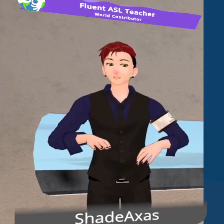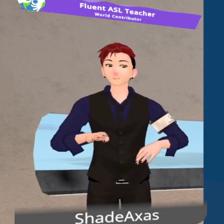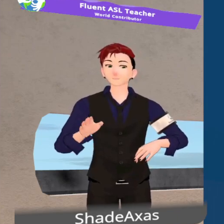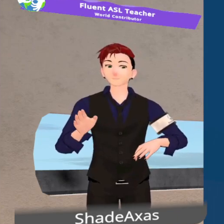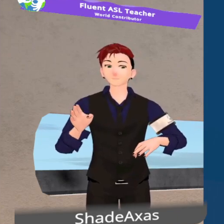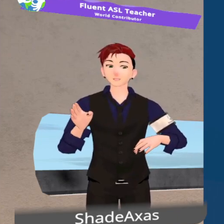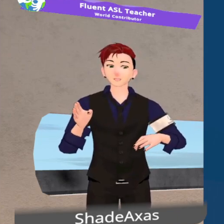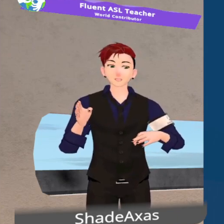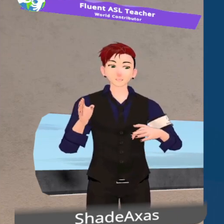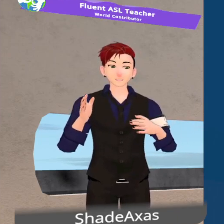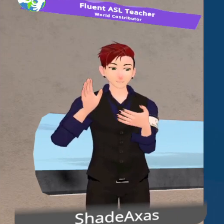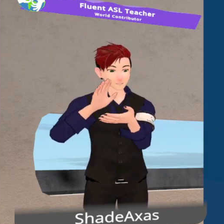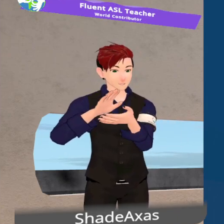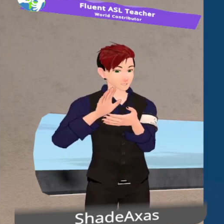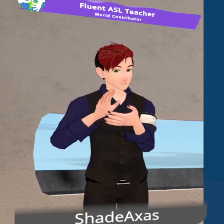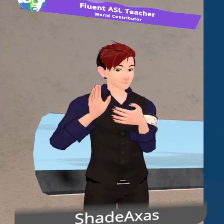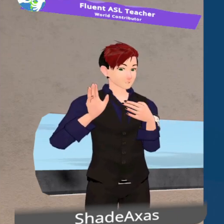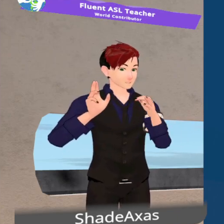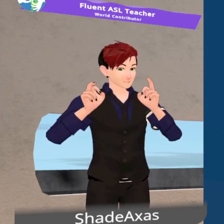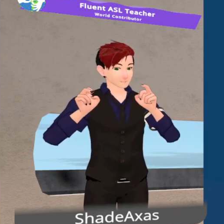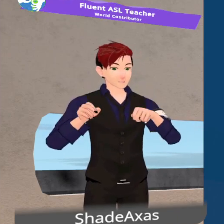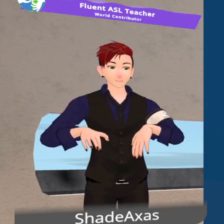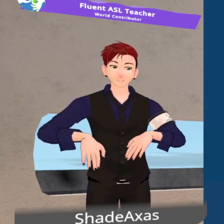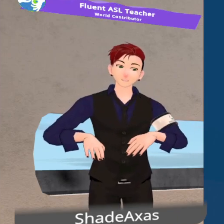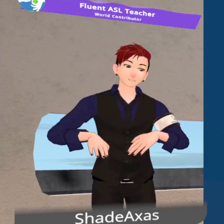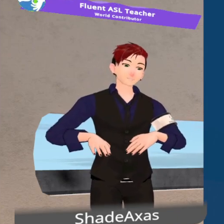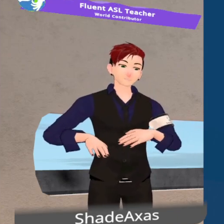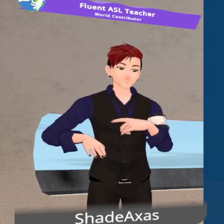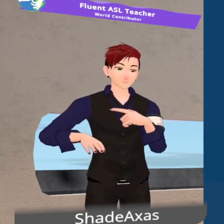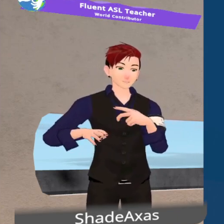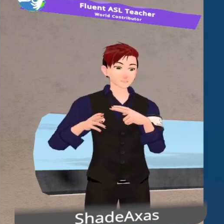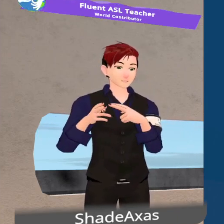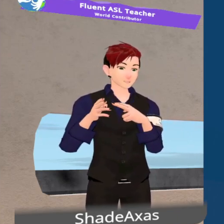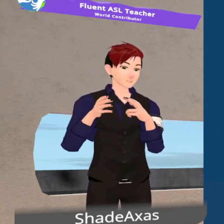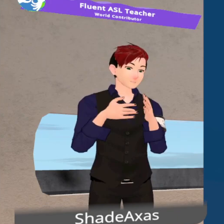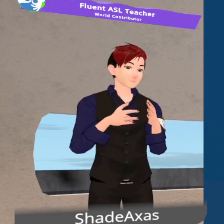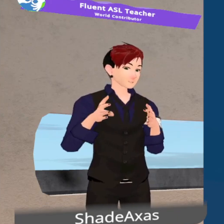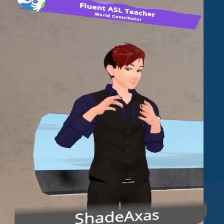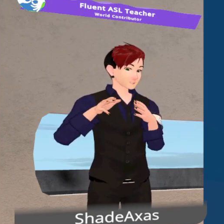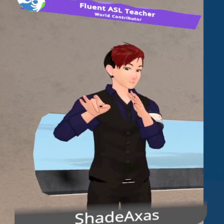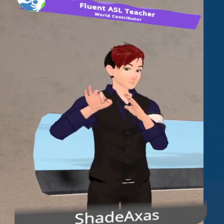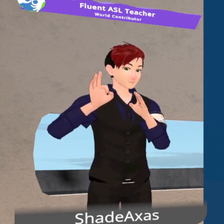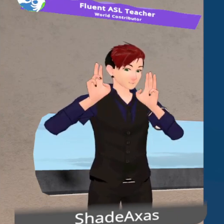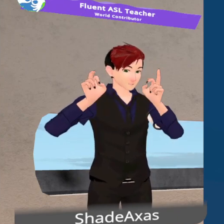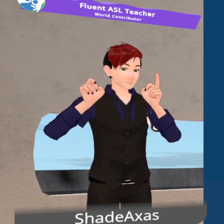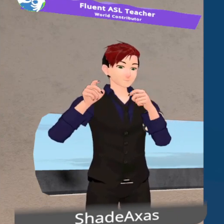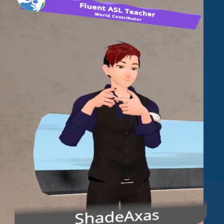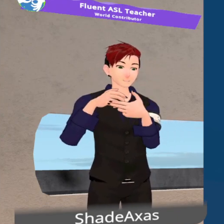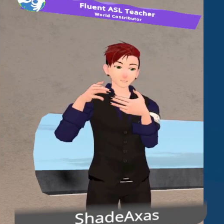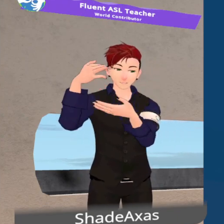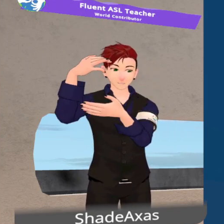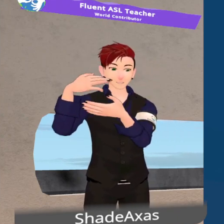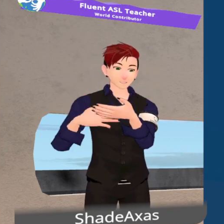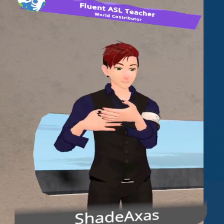in VR. Does stuff on like school subjects. He typically picks a theme and makes an entire lesson